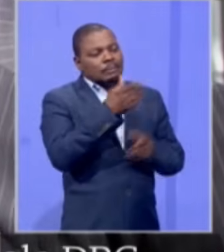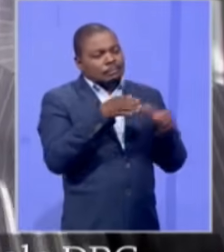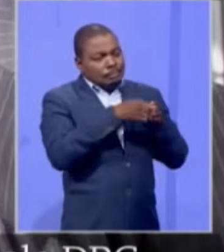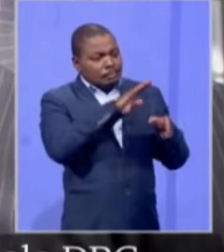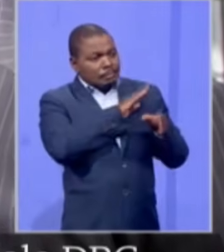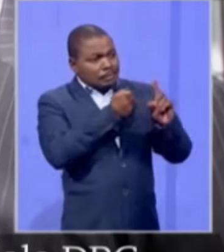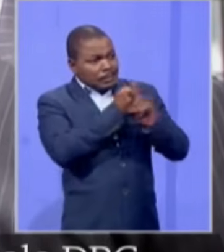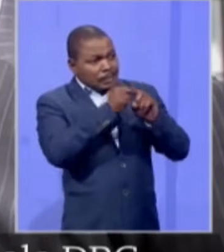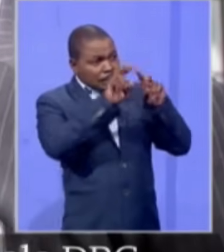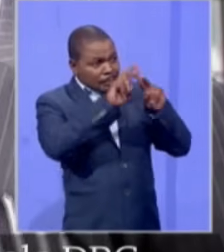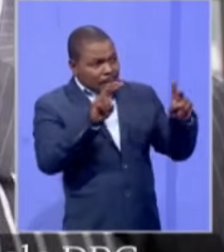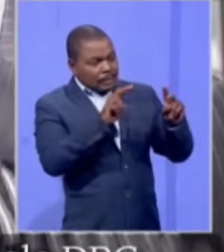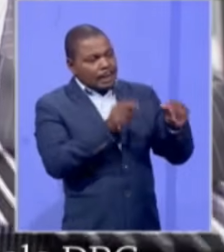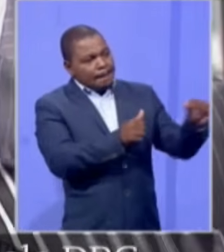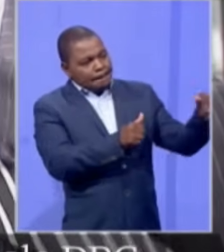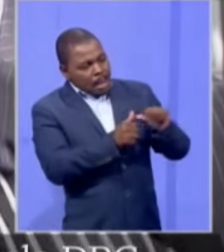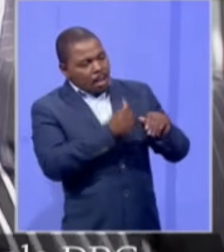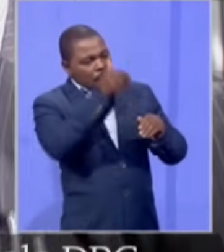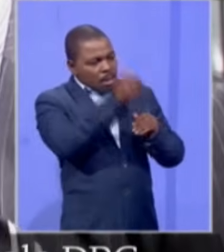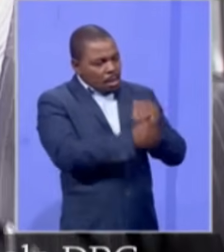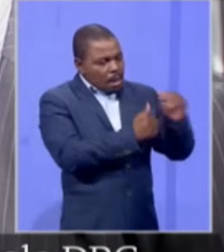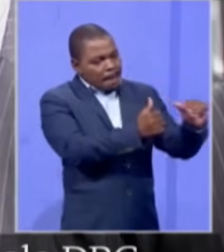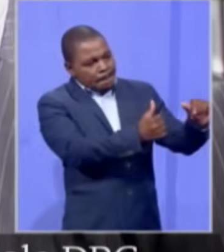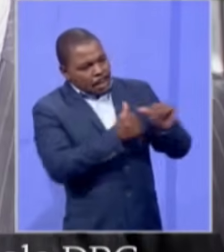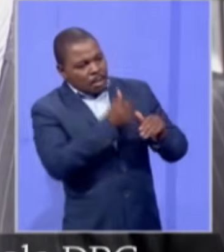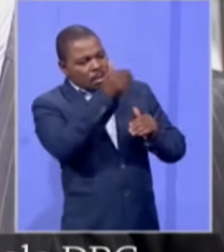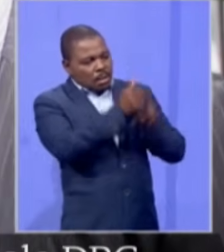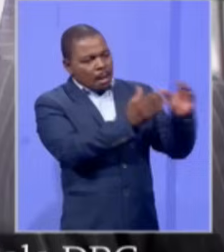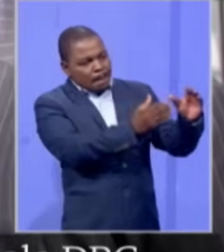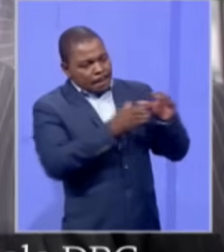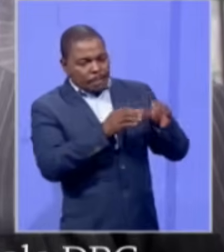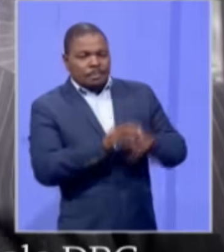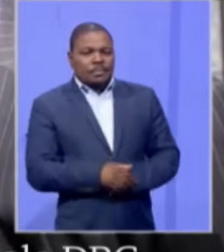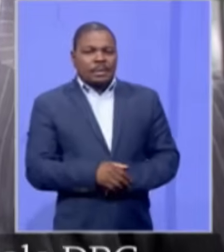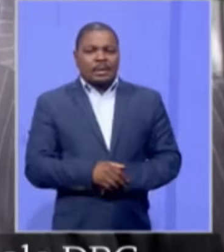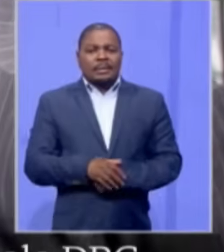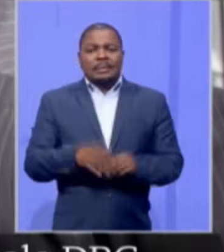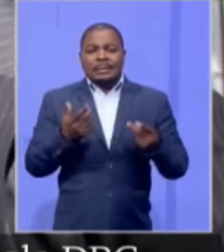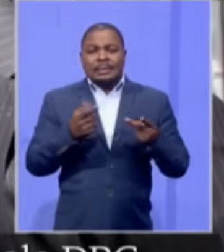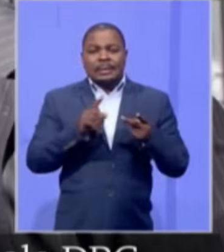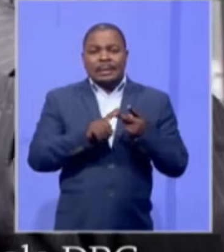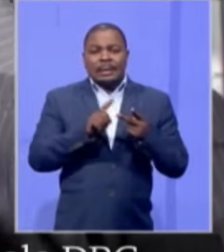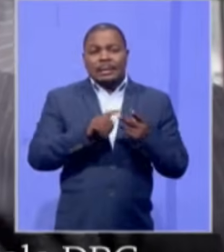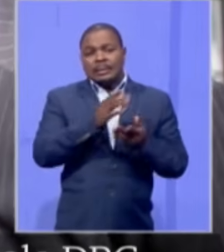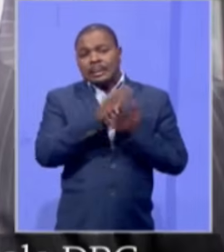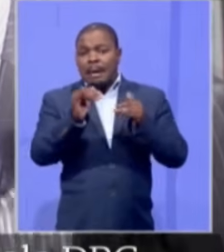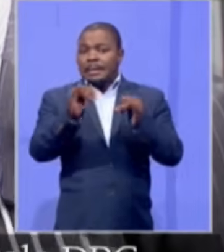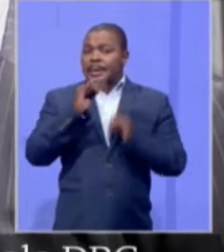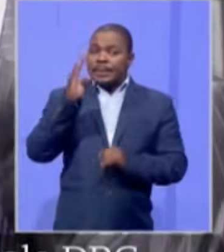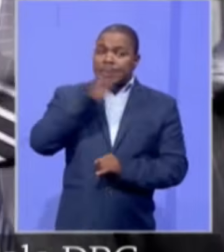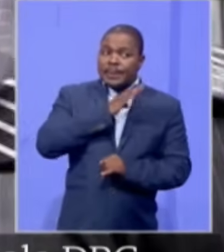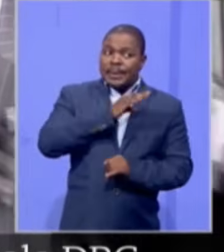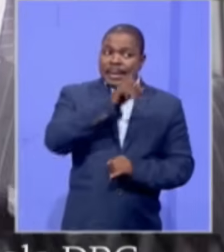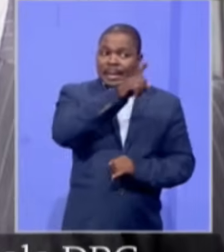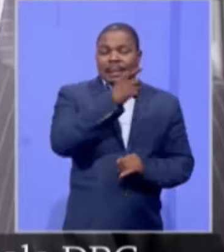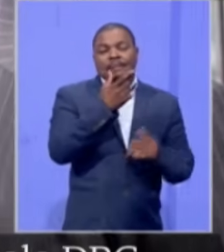not only that, all the forces that are not invited, non-invited parties in that